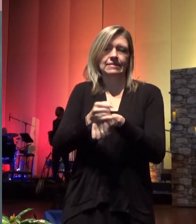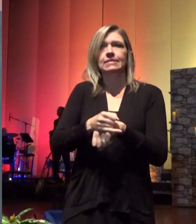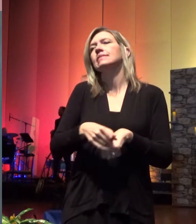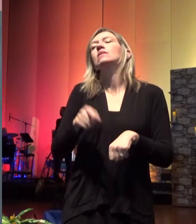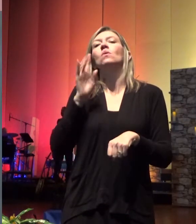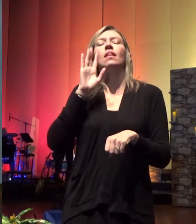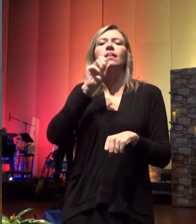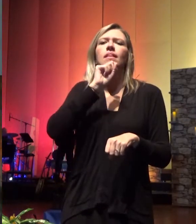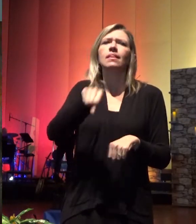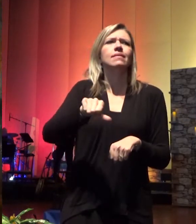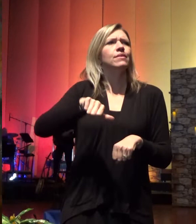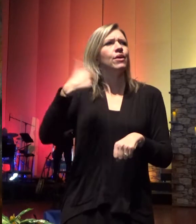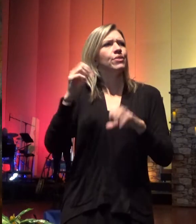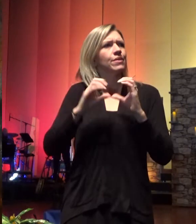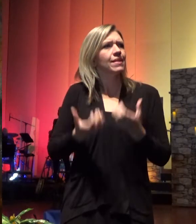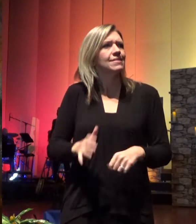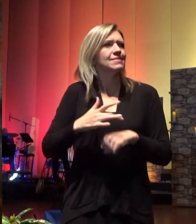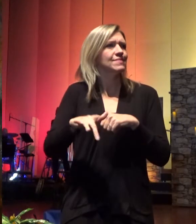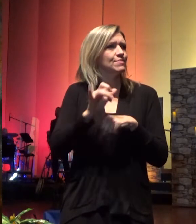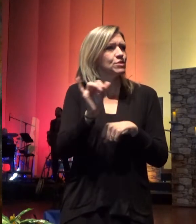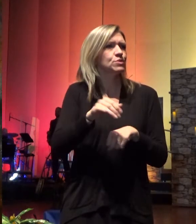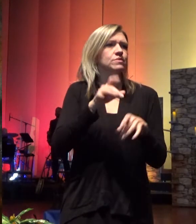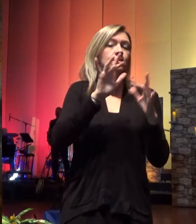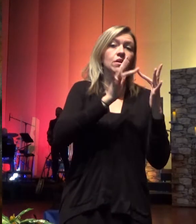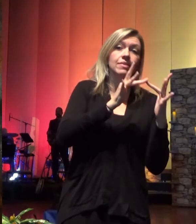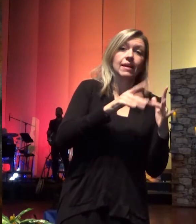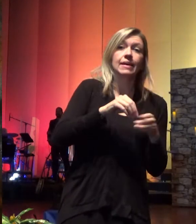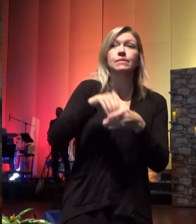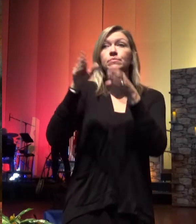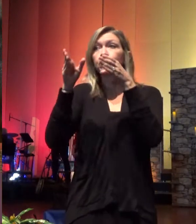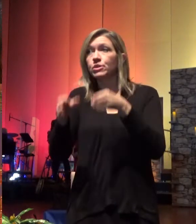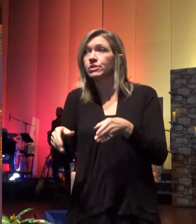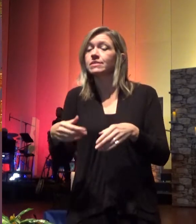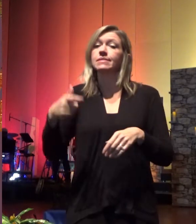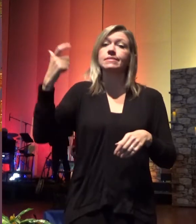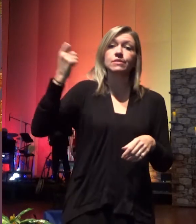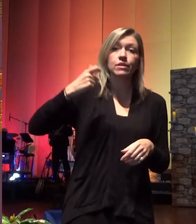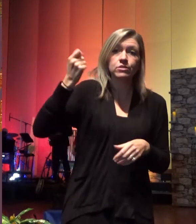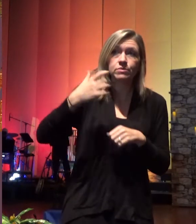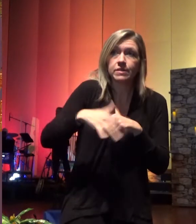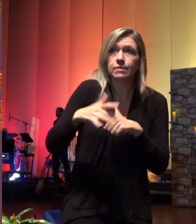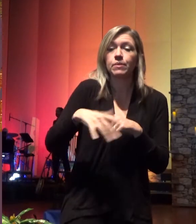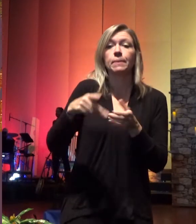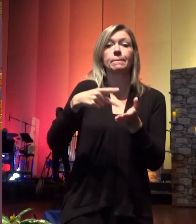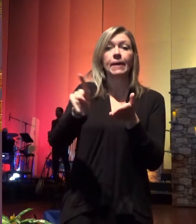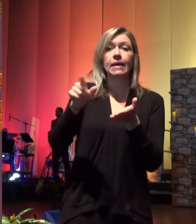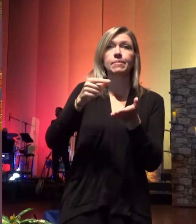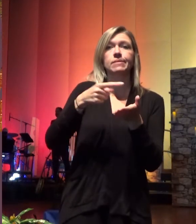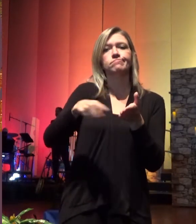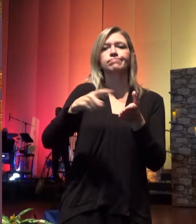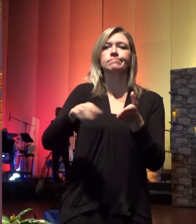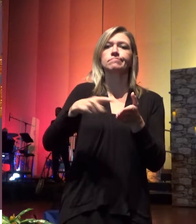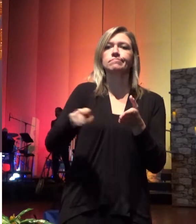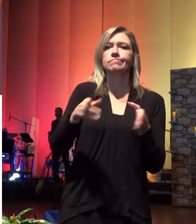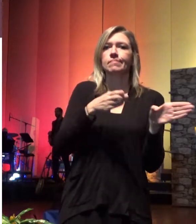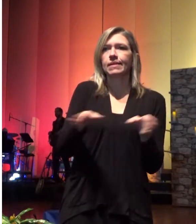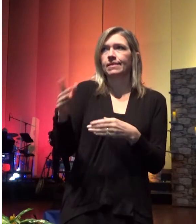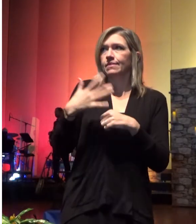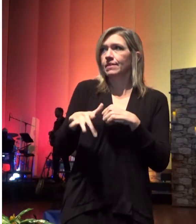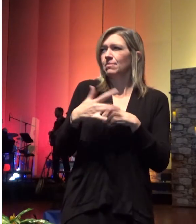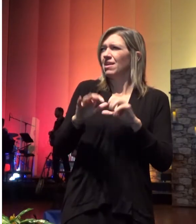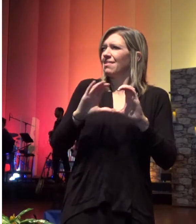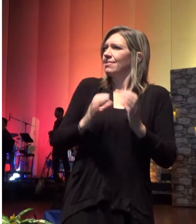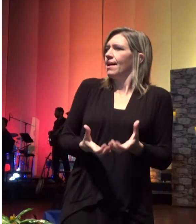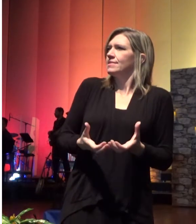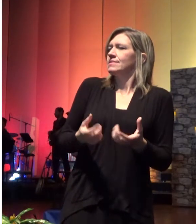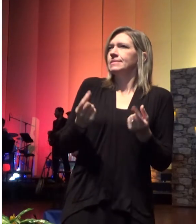classes online, in person. We have scholarships available. We have payment plans available. Classes really help us